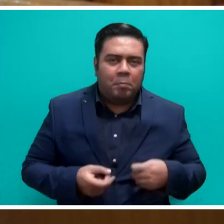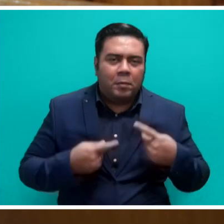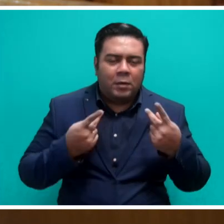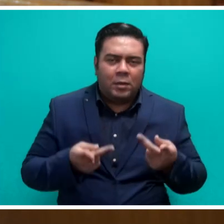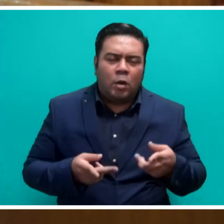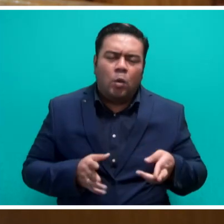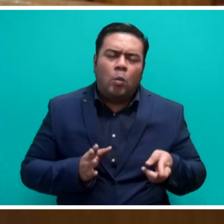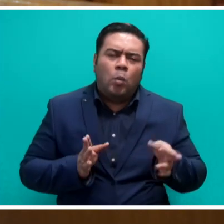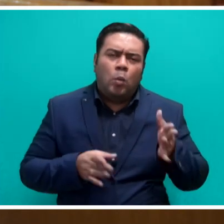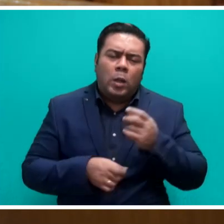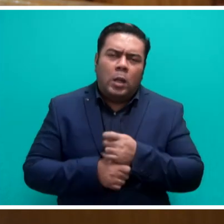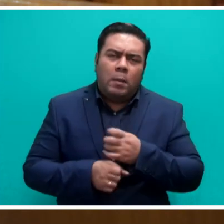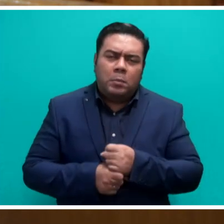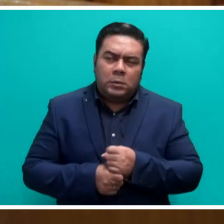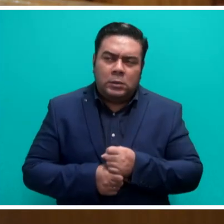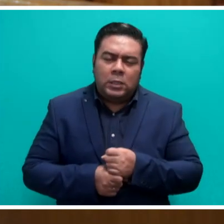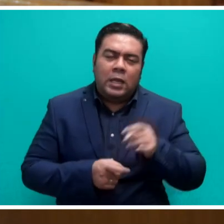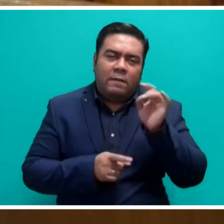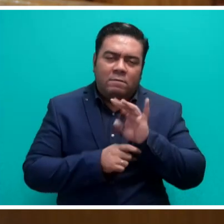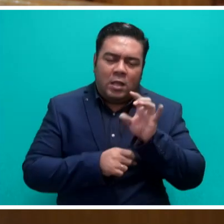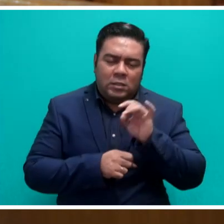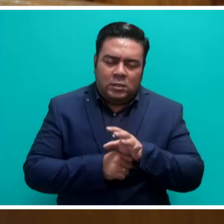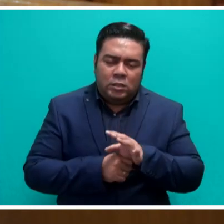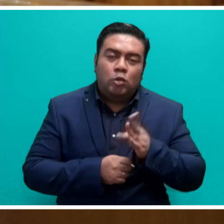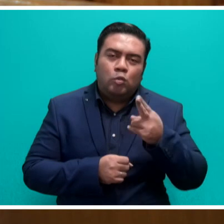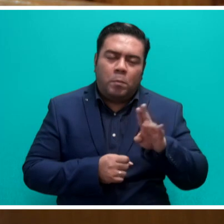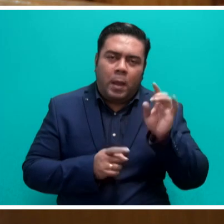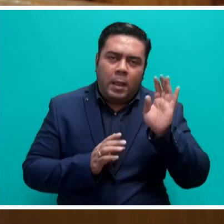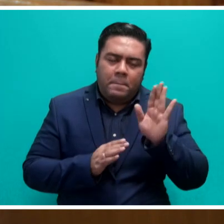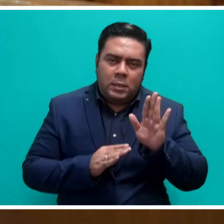regular updates and advice to Parliament.